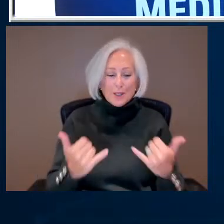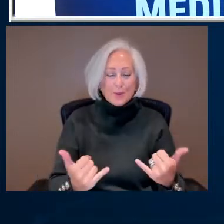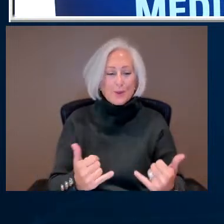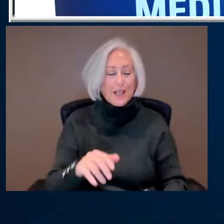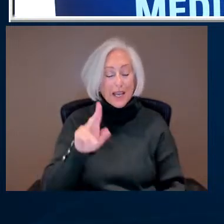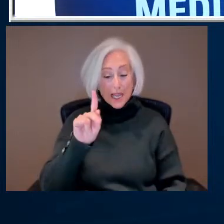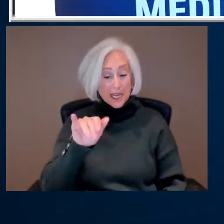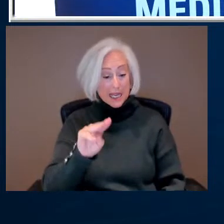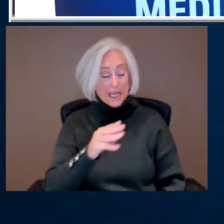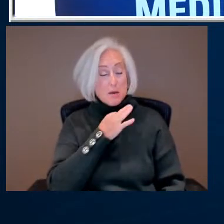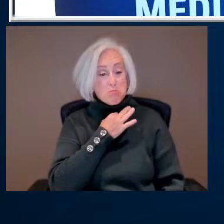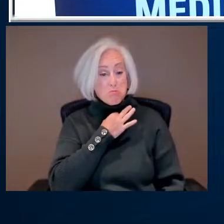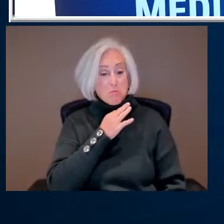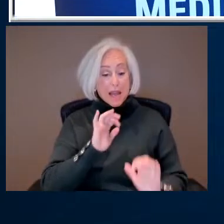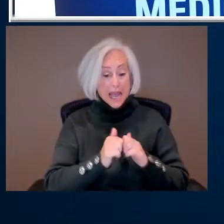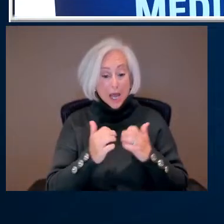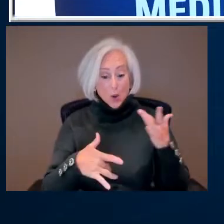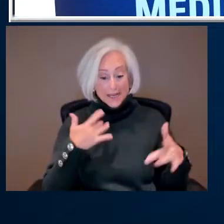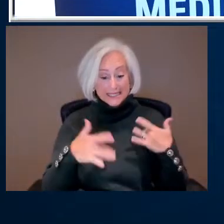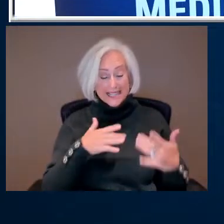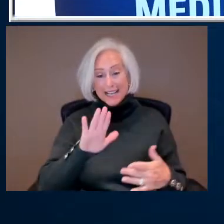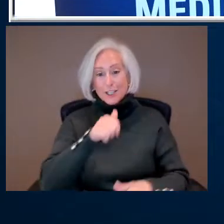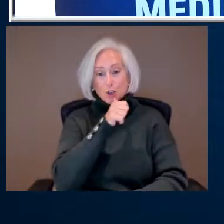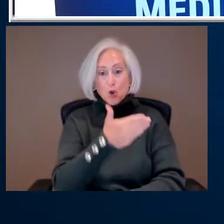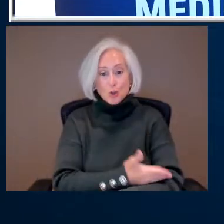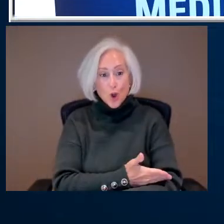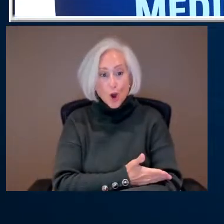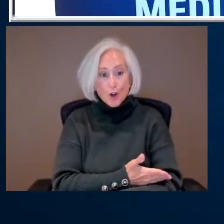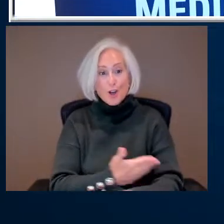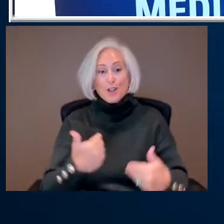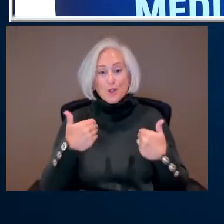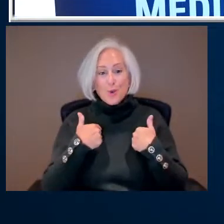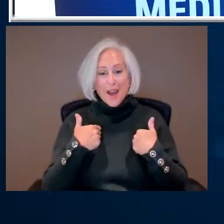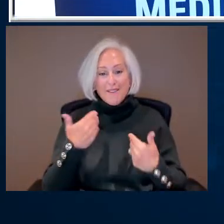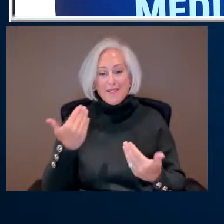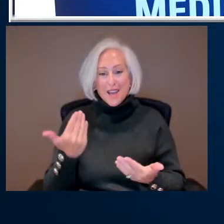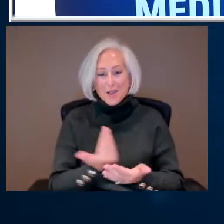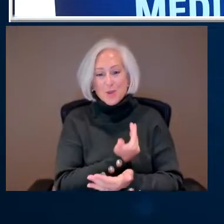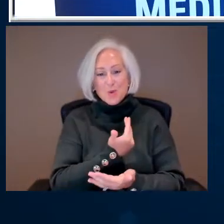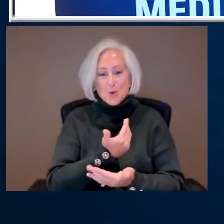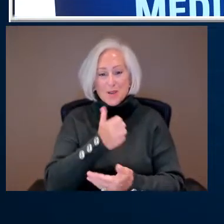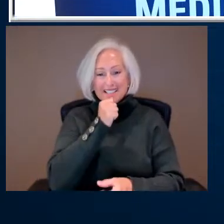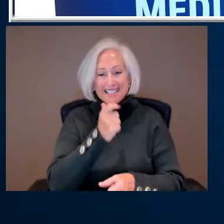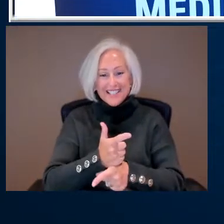know how excited your daughter was to have a baby sister.